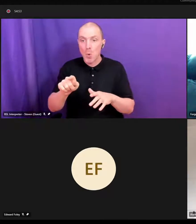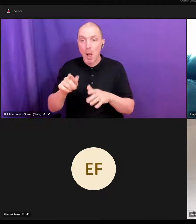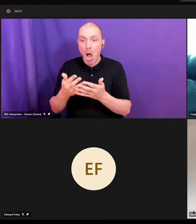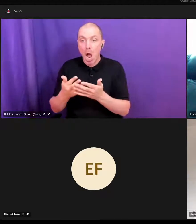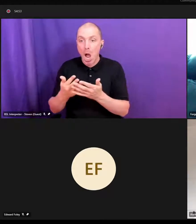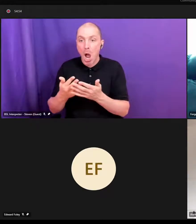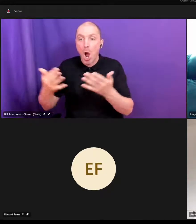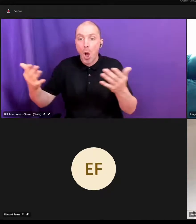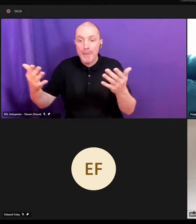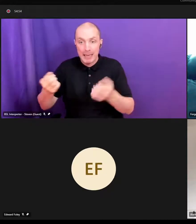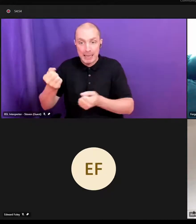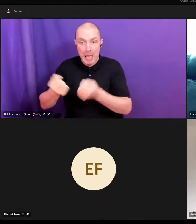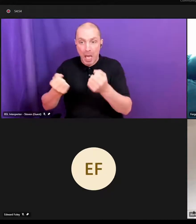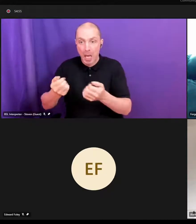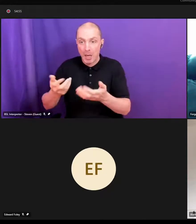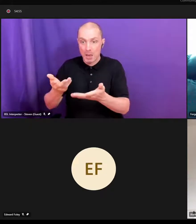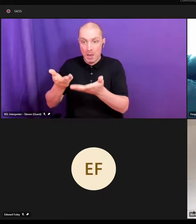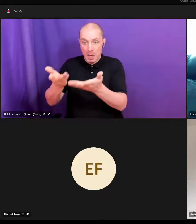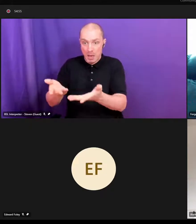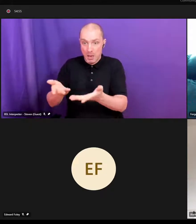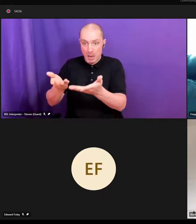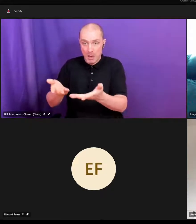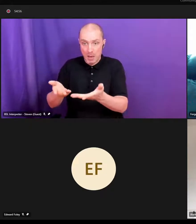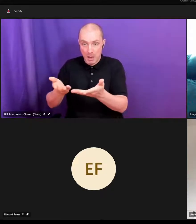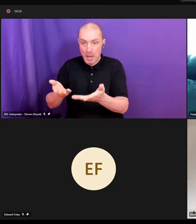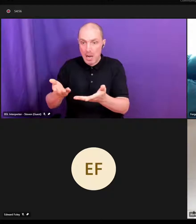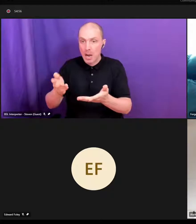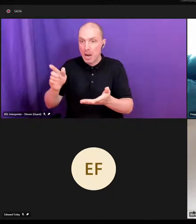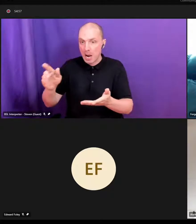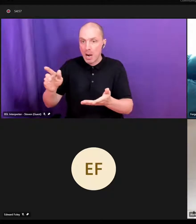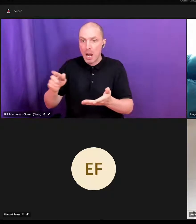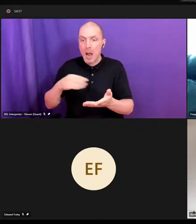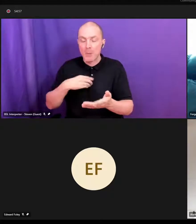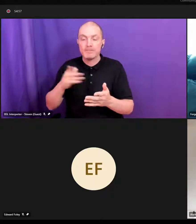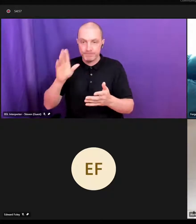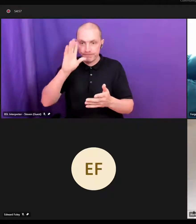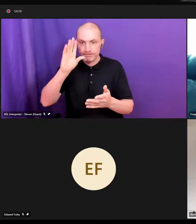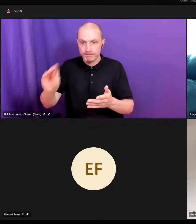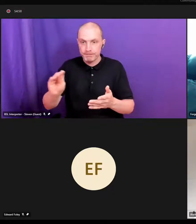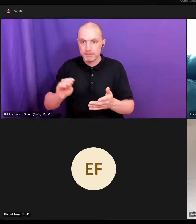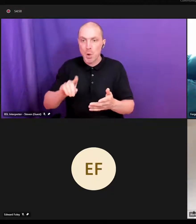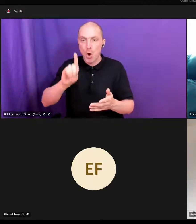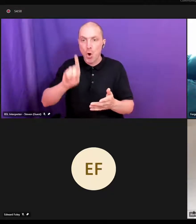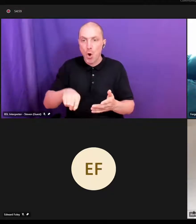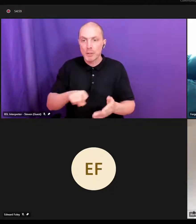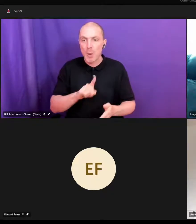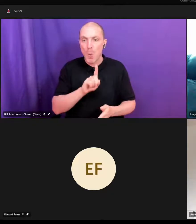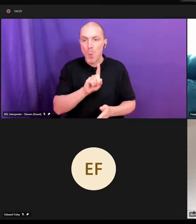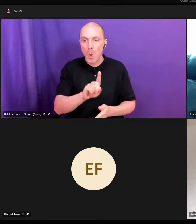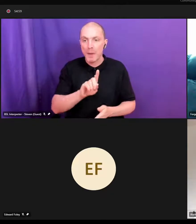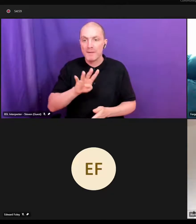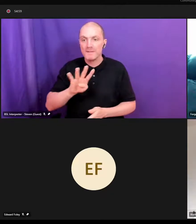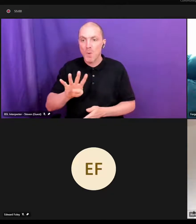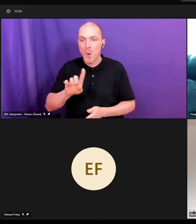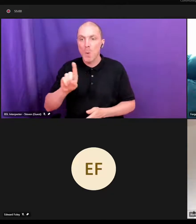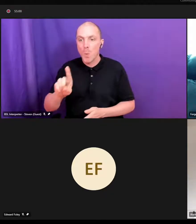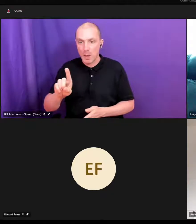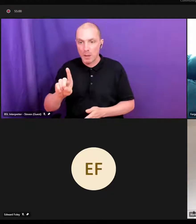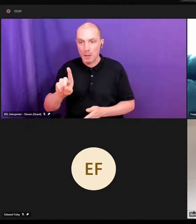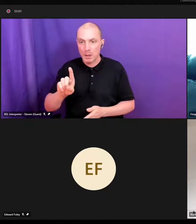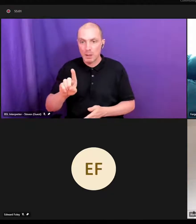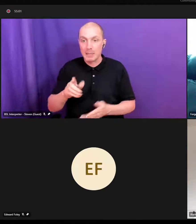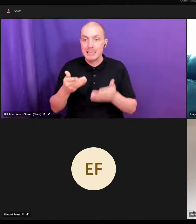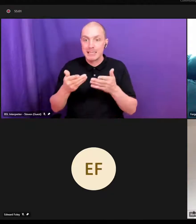brought into a service, Councillor Watson, so we ordered 141, currently